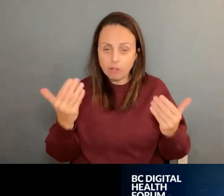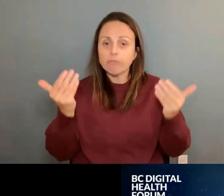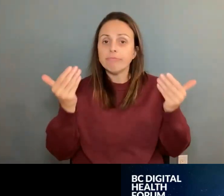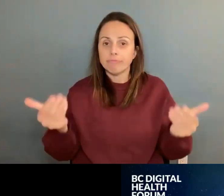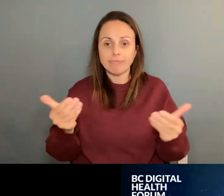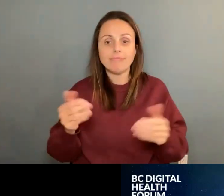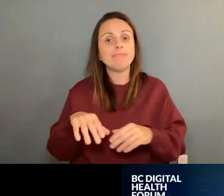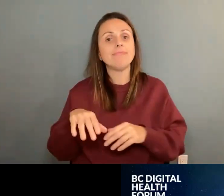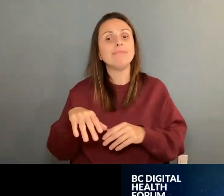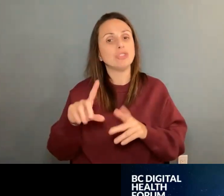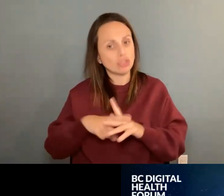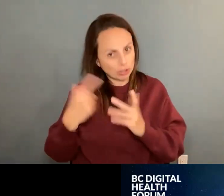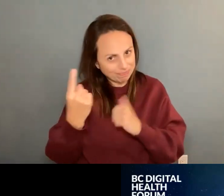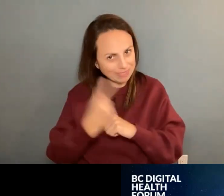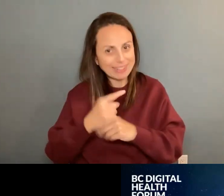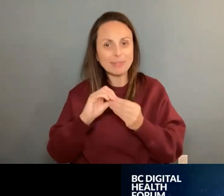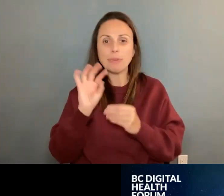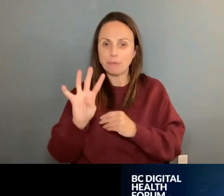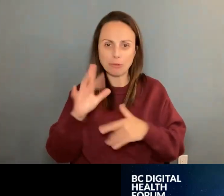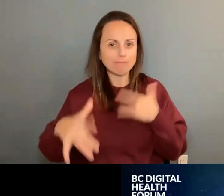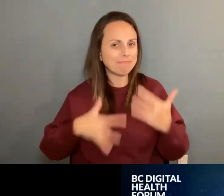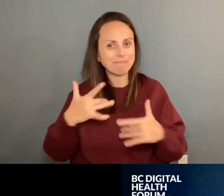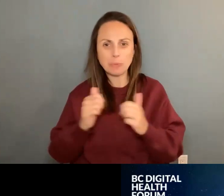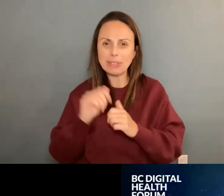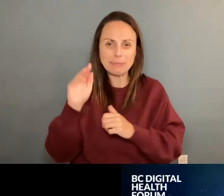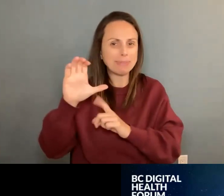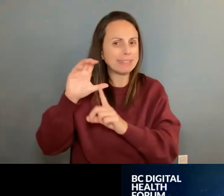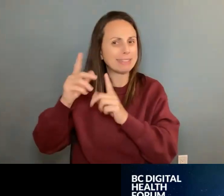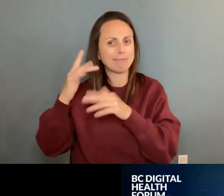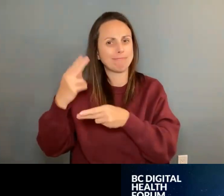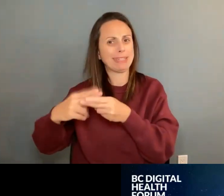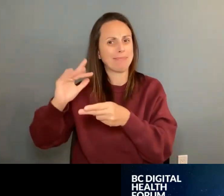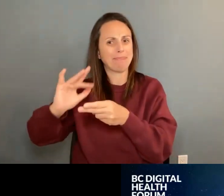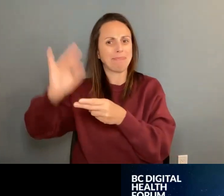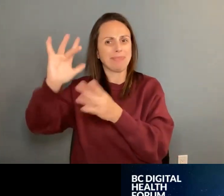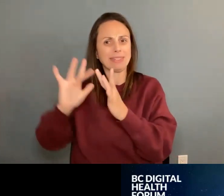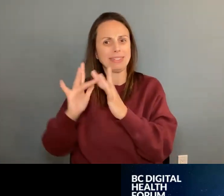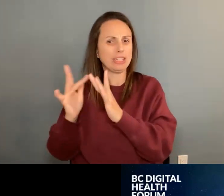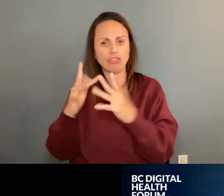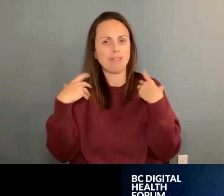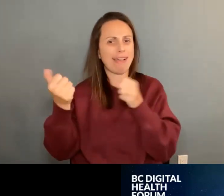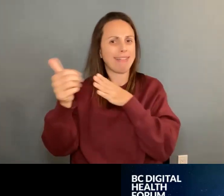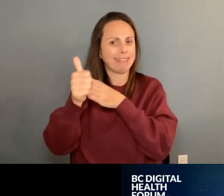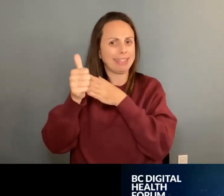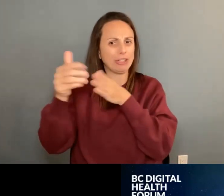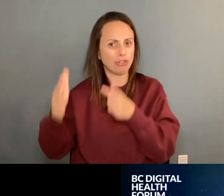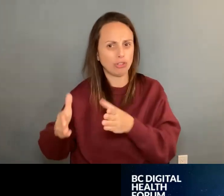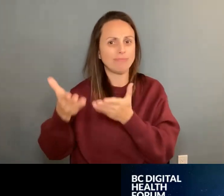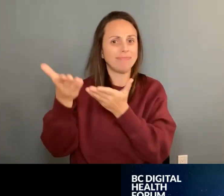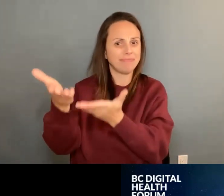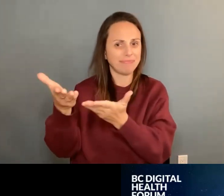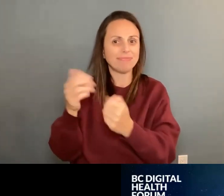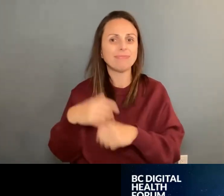day 4 started and excited to be here with one of BC's well-known and esteemed digital health leaders. I have